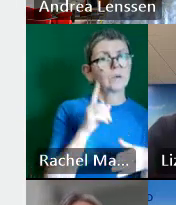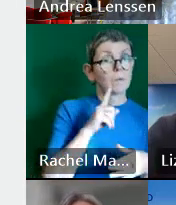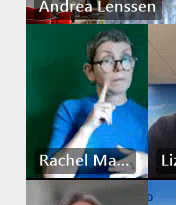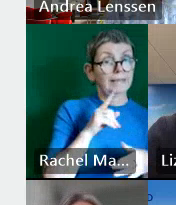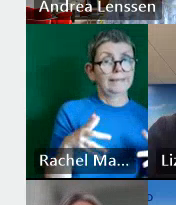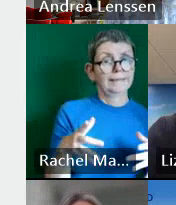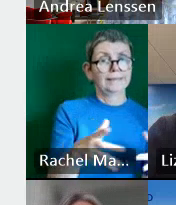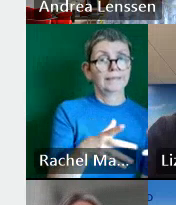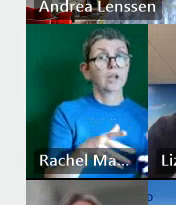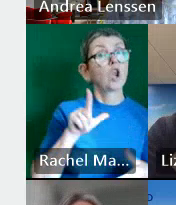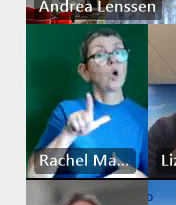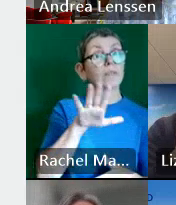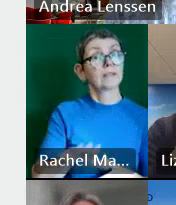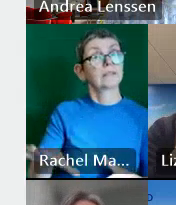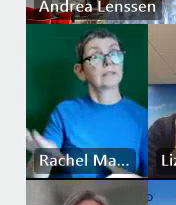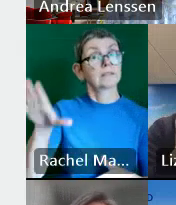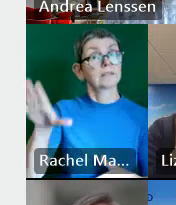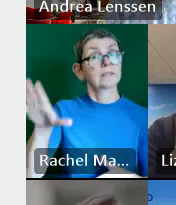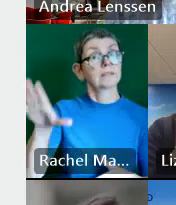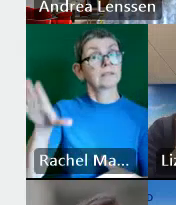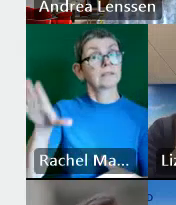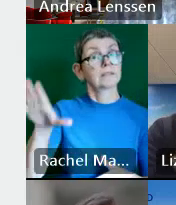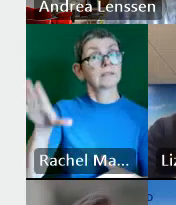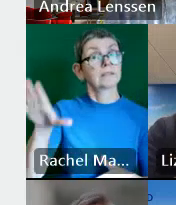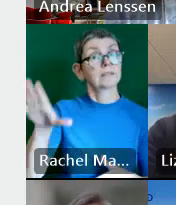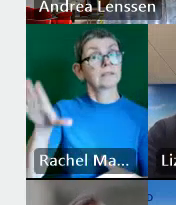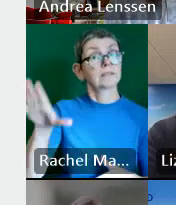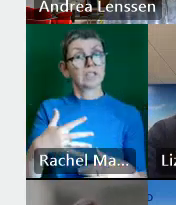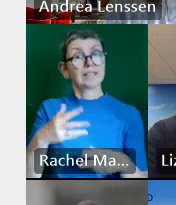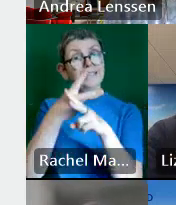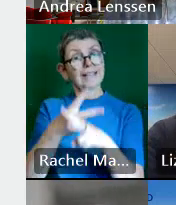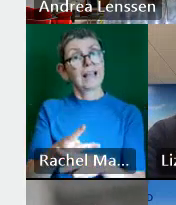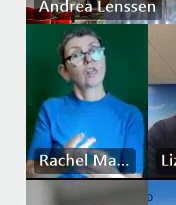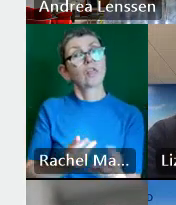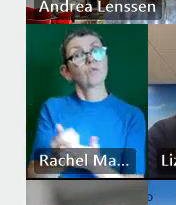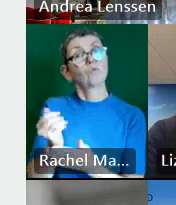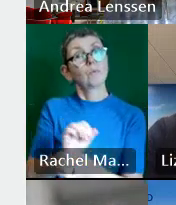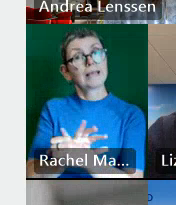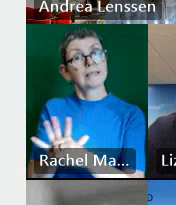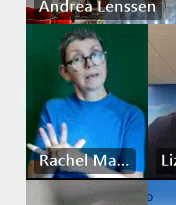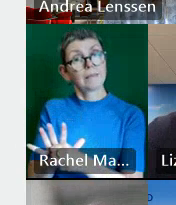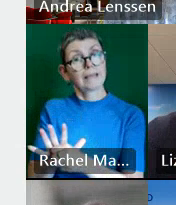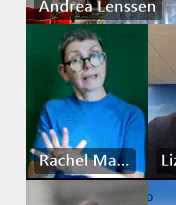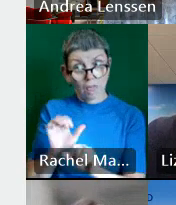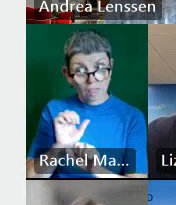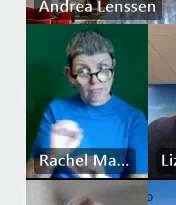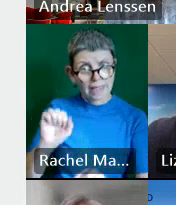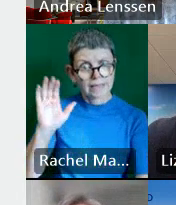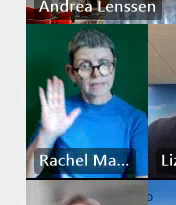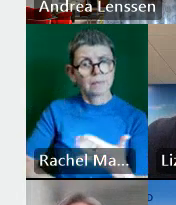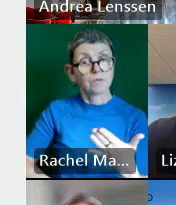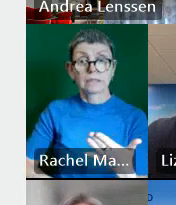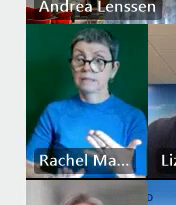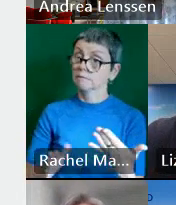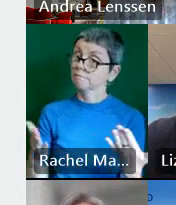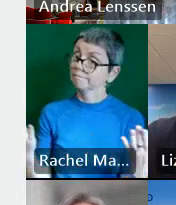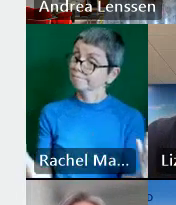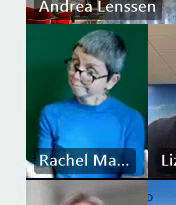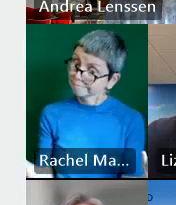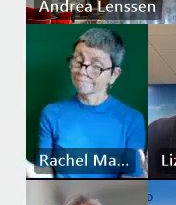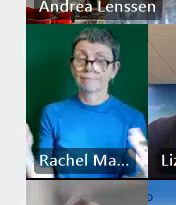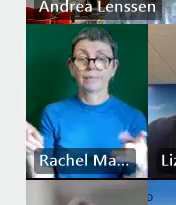in the Lothian areas who were receiving maternity care during the pandemic. And their experiences really mirror what the